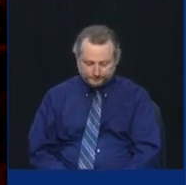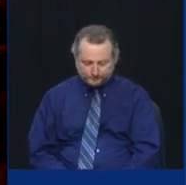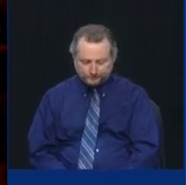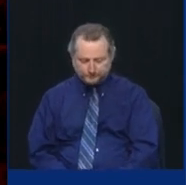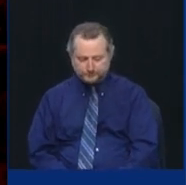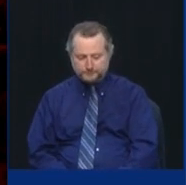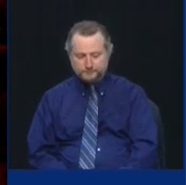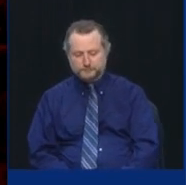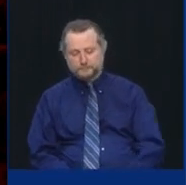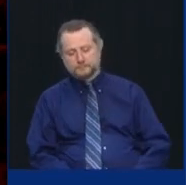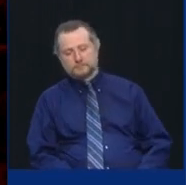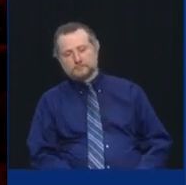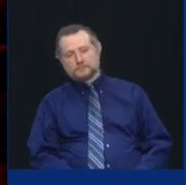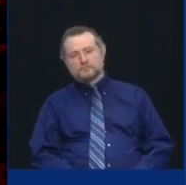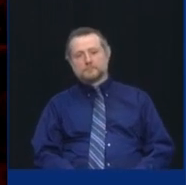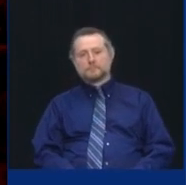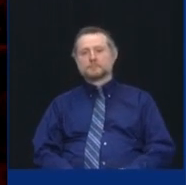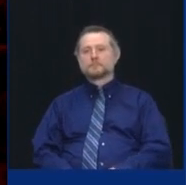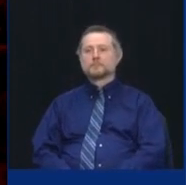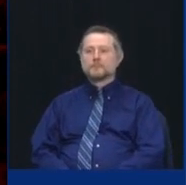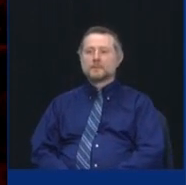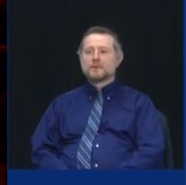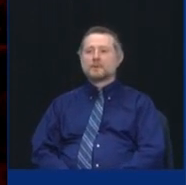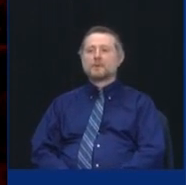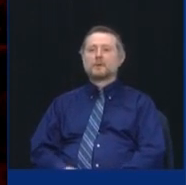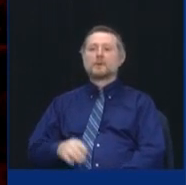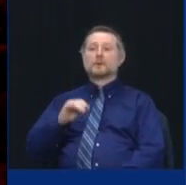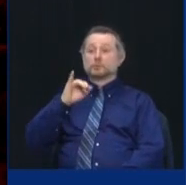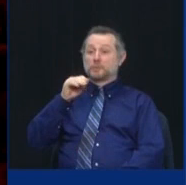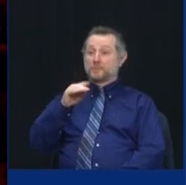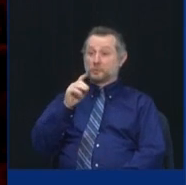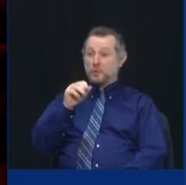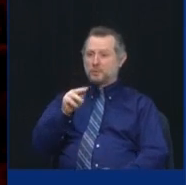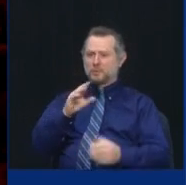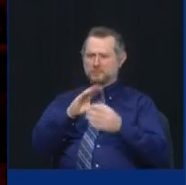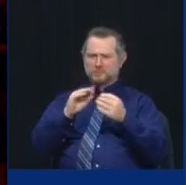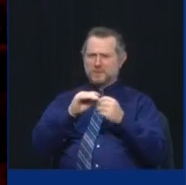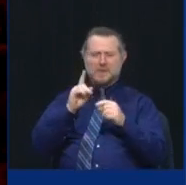Can you give me that without your mask on? Because I can't hear what you said.